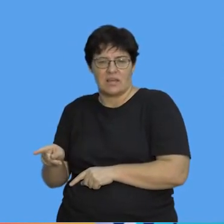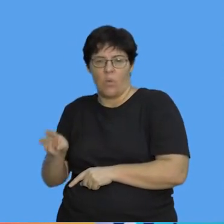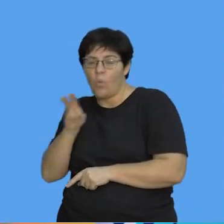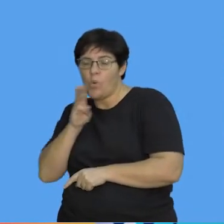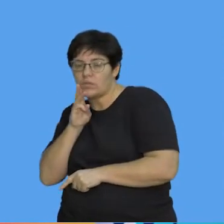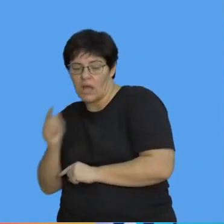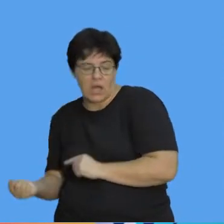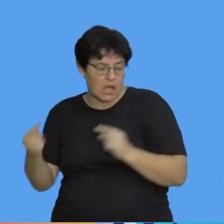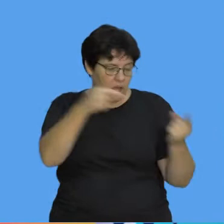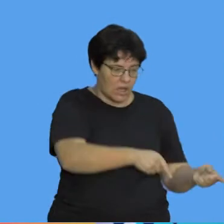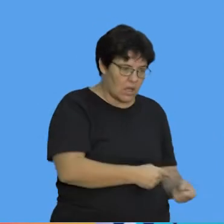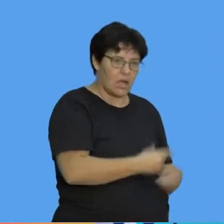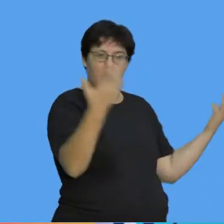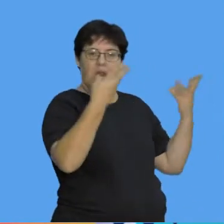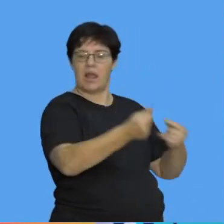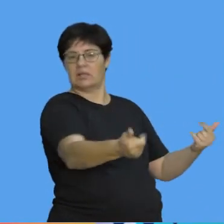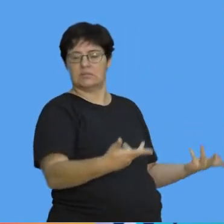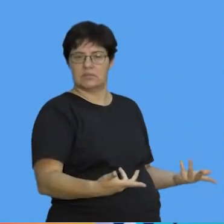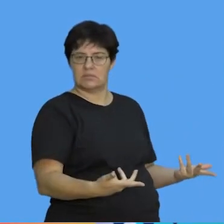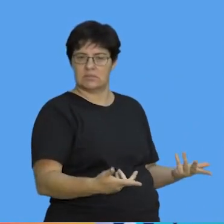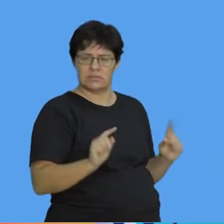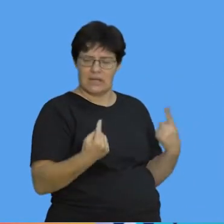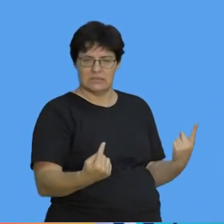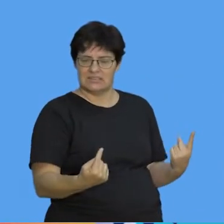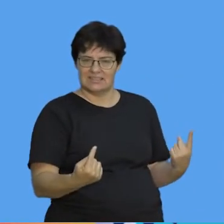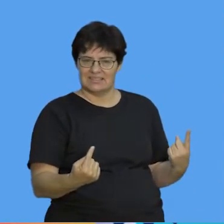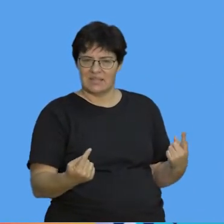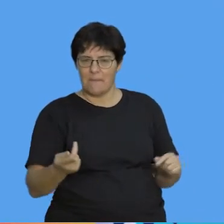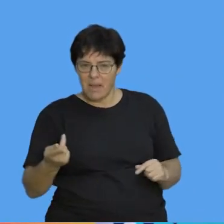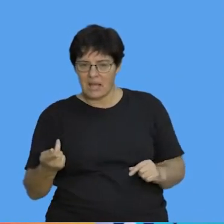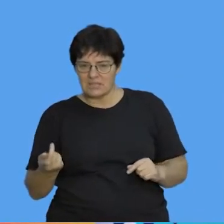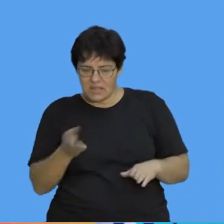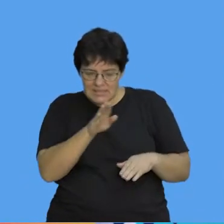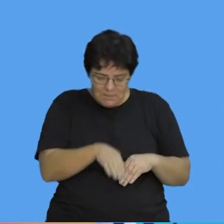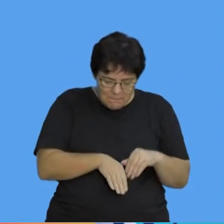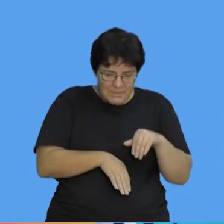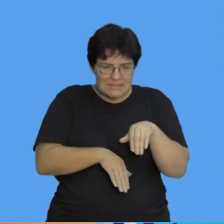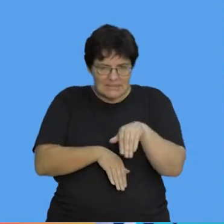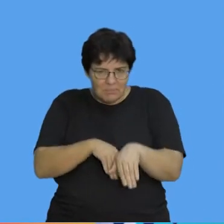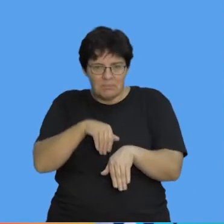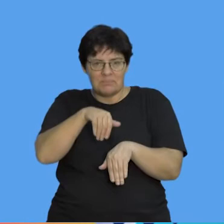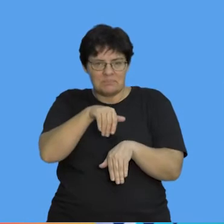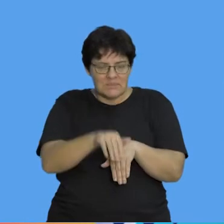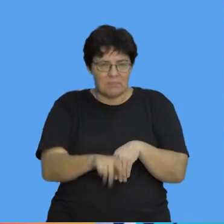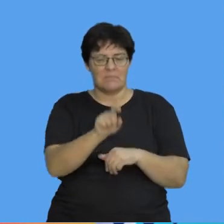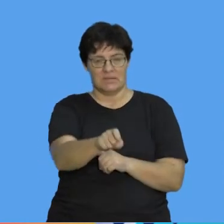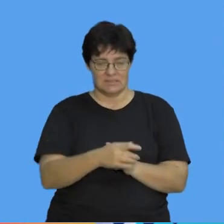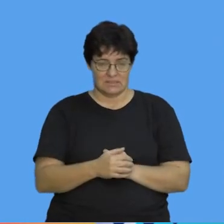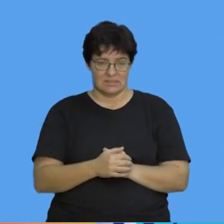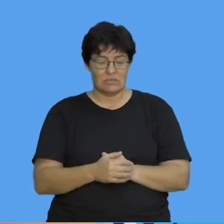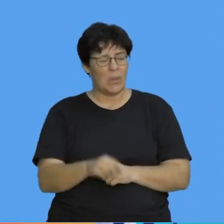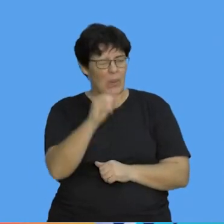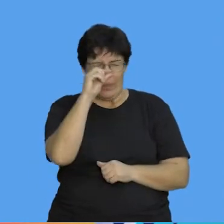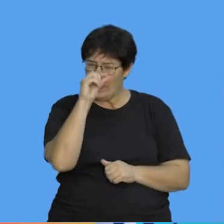water, so we can't go from water to wow, wham, bam, go to land. We've got to take things slowly, step